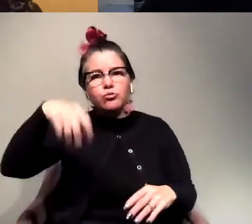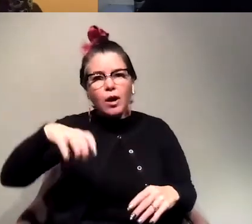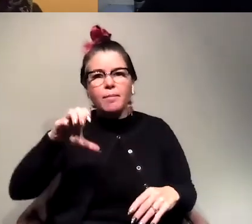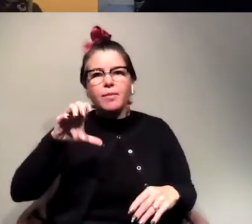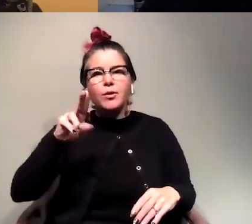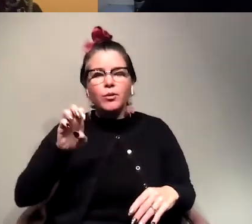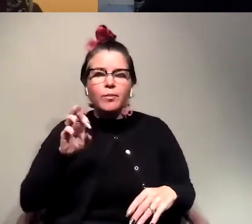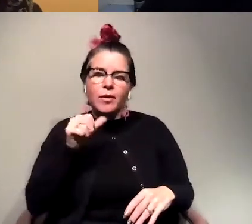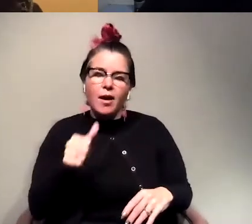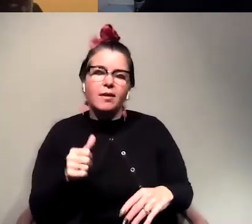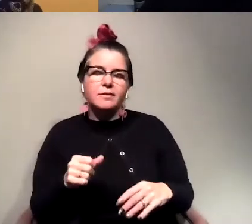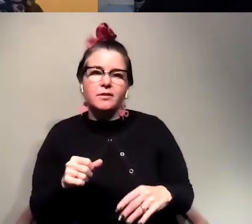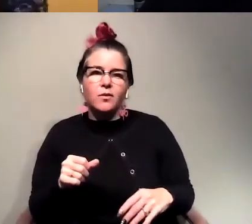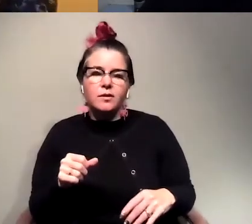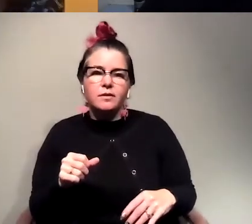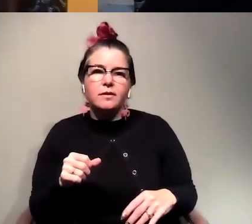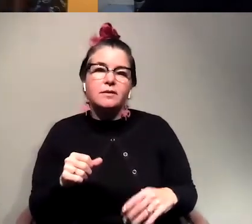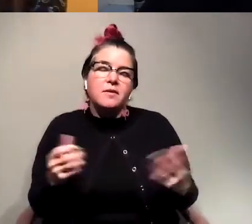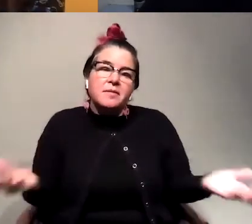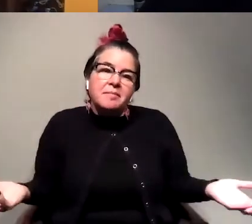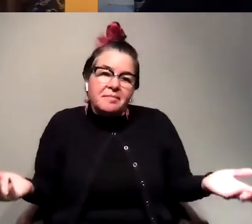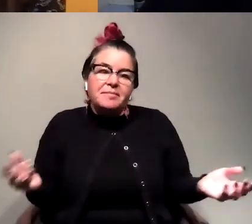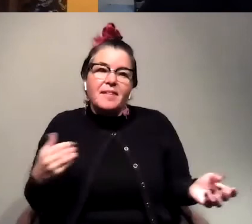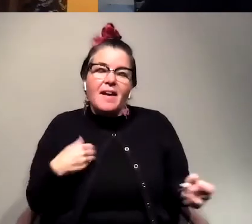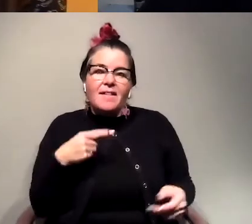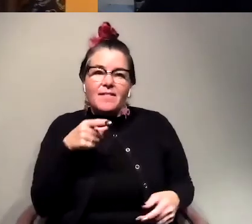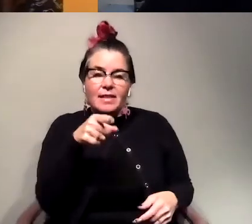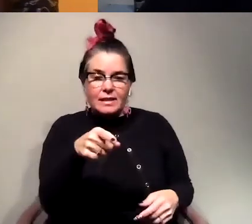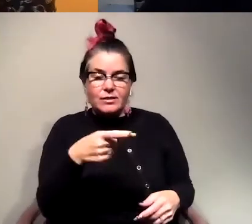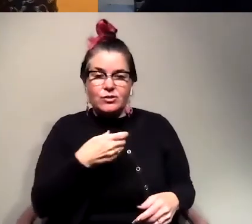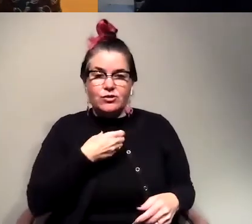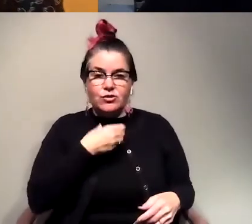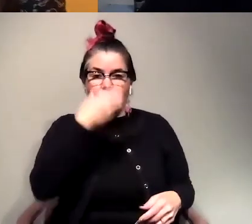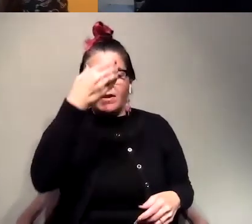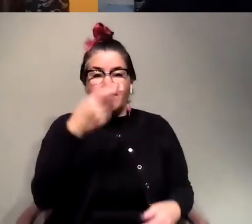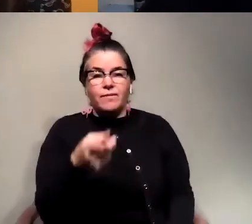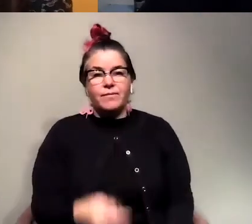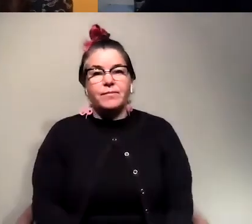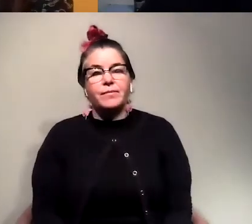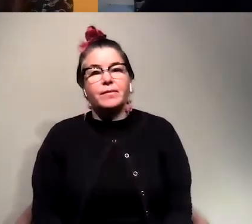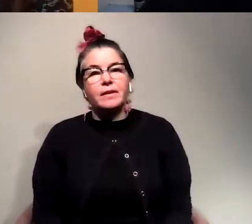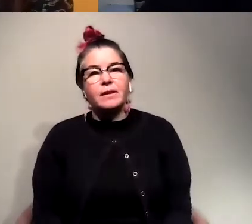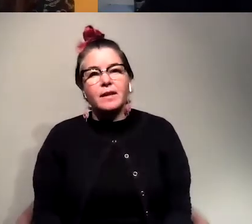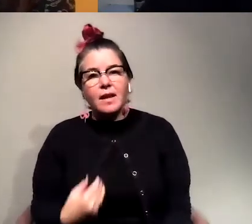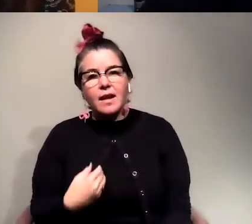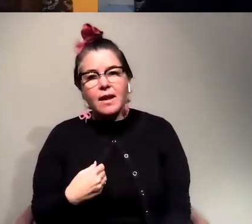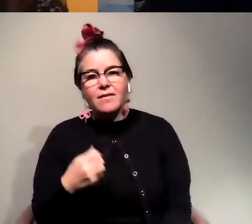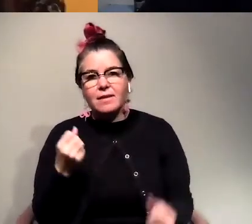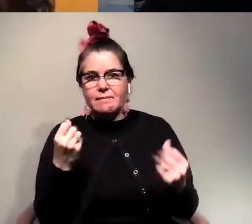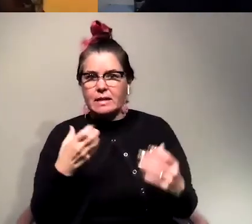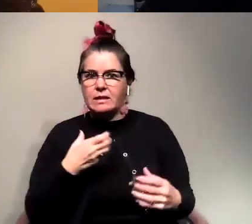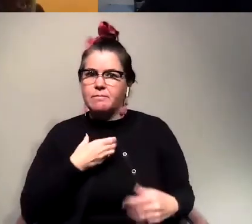Cube. So we've got this giraffe here, and there are many